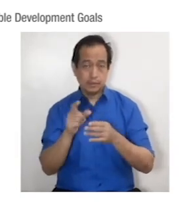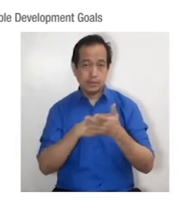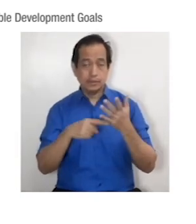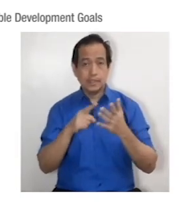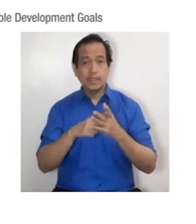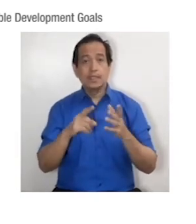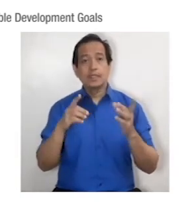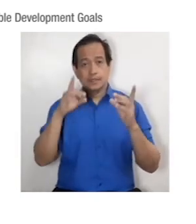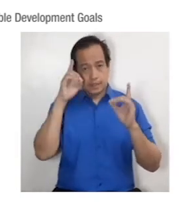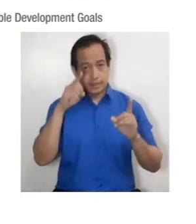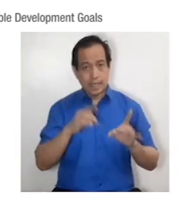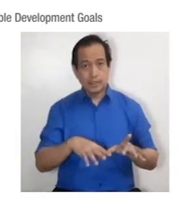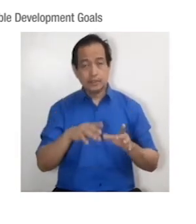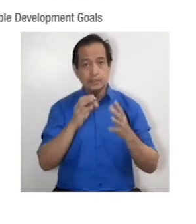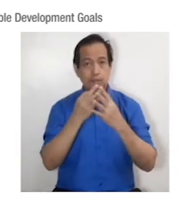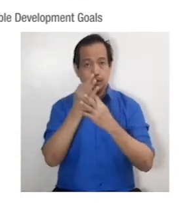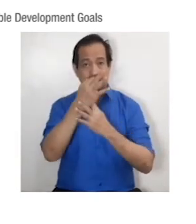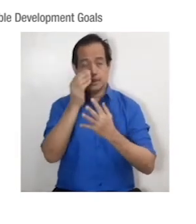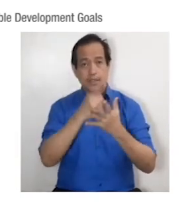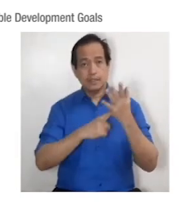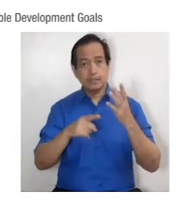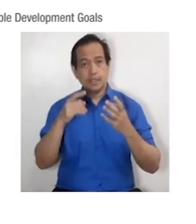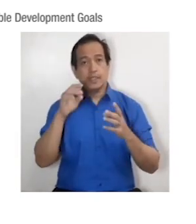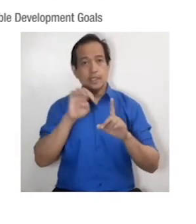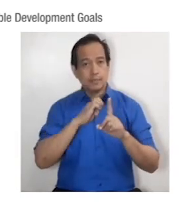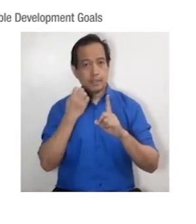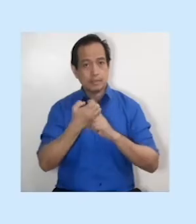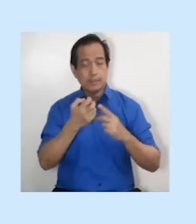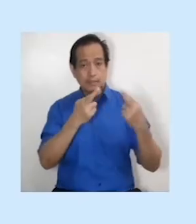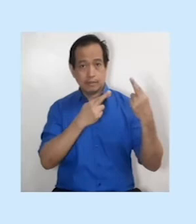resilience, environmental responsibility.